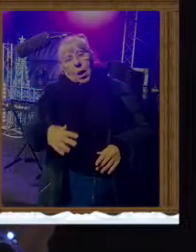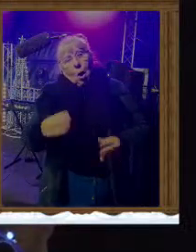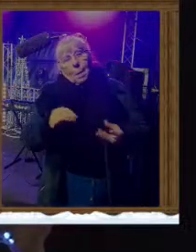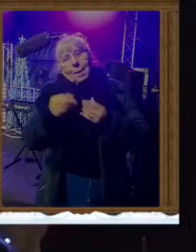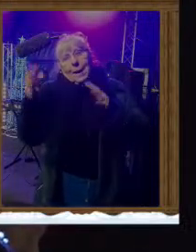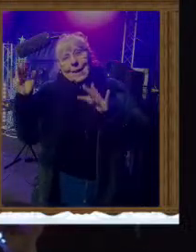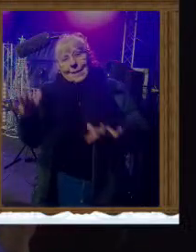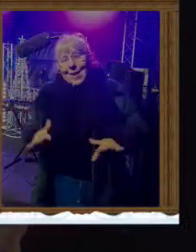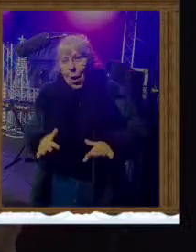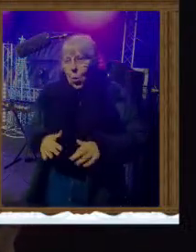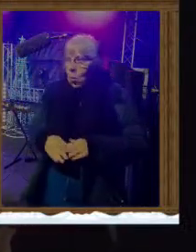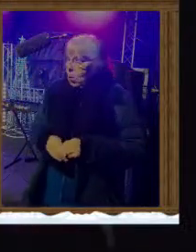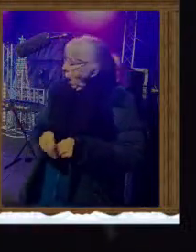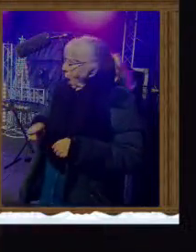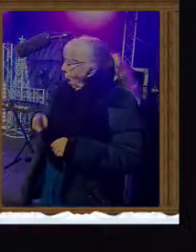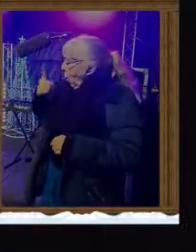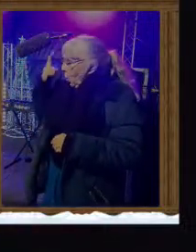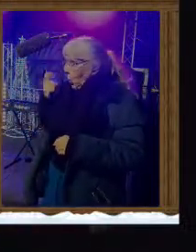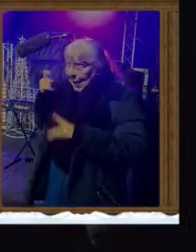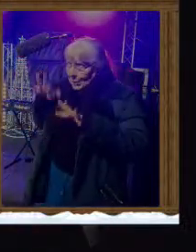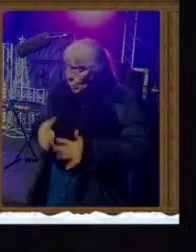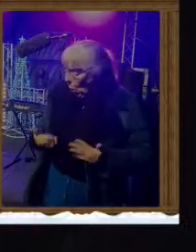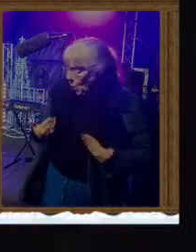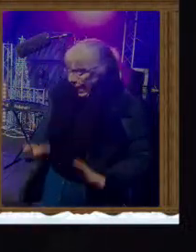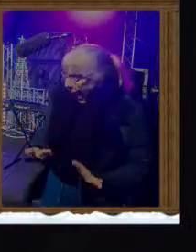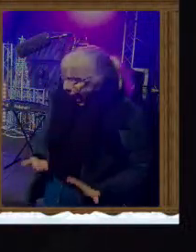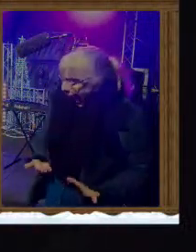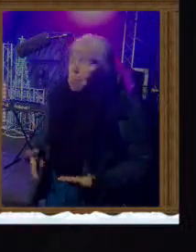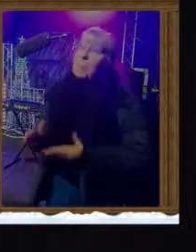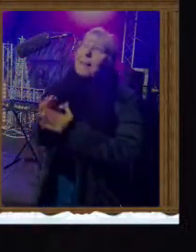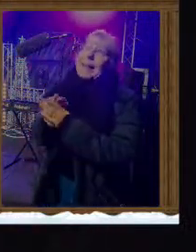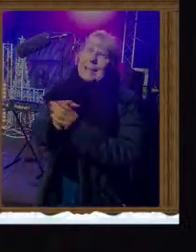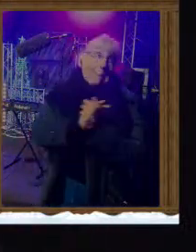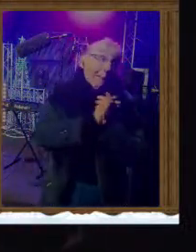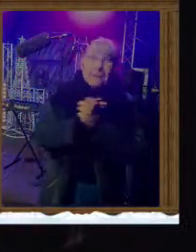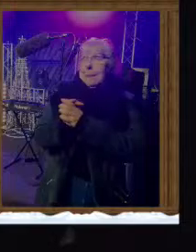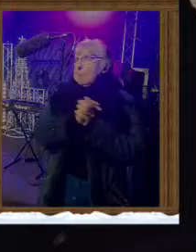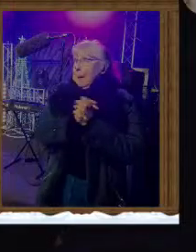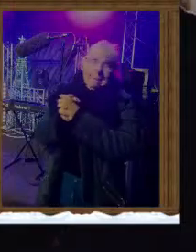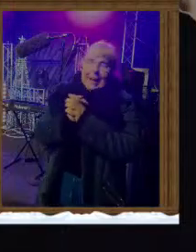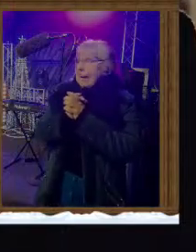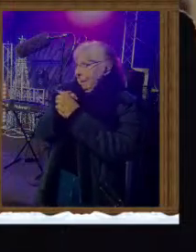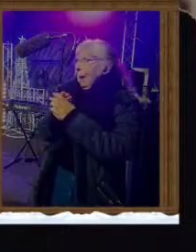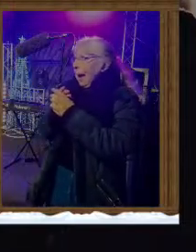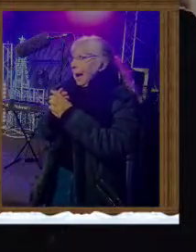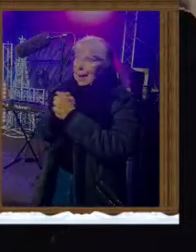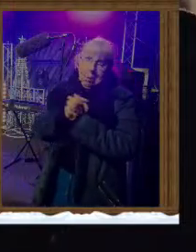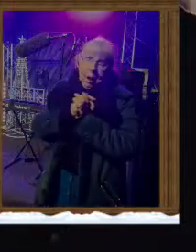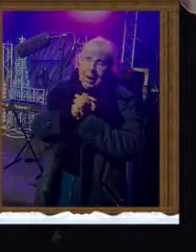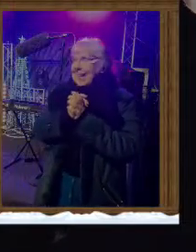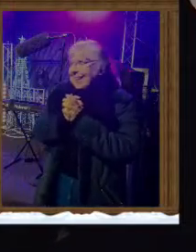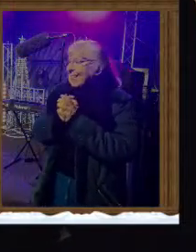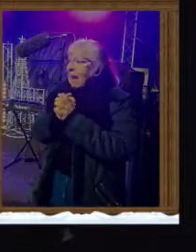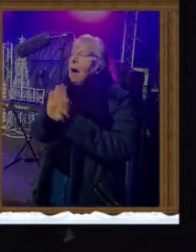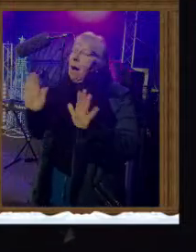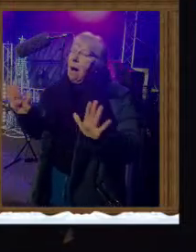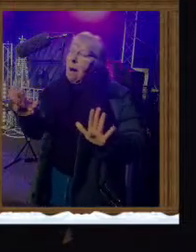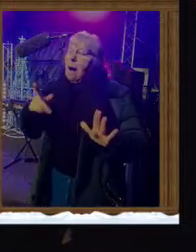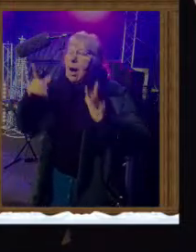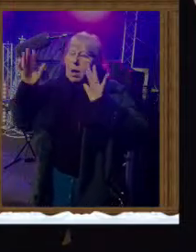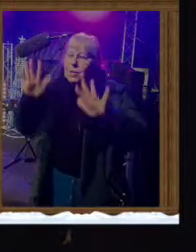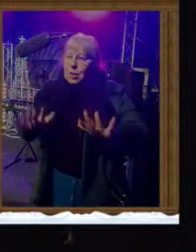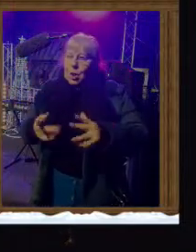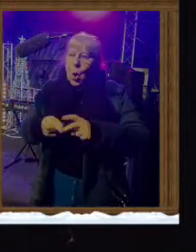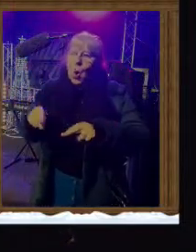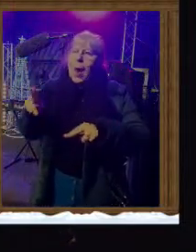snow? Yes. Oh my goodness, you can make it snow like right now. Please, Elsa! Please, please, please, please, please. I'll make it snow under